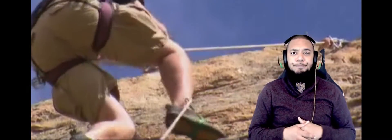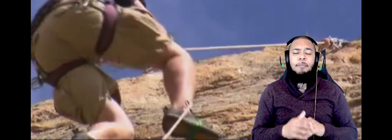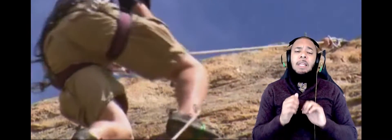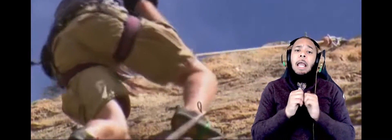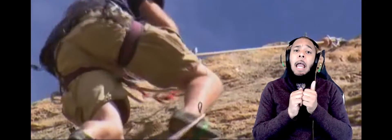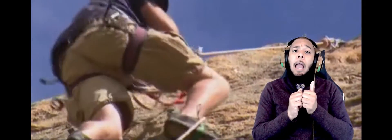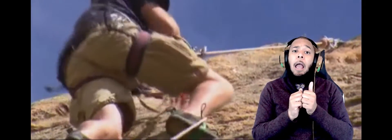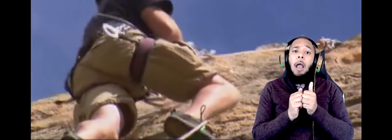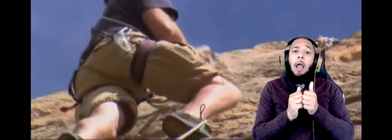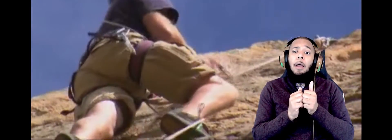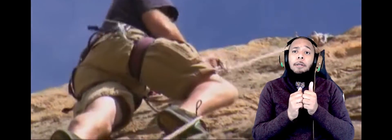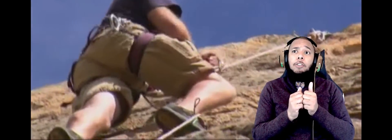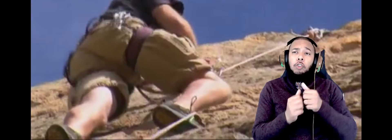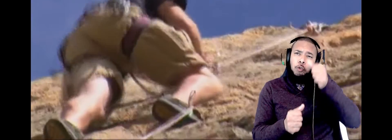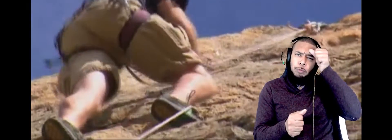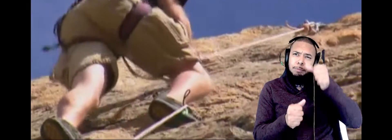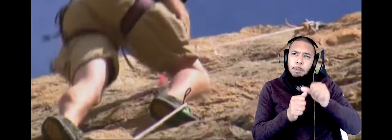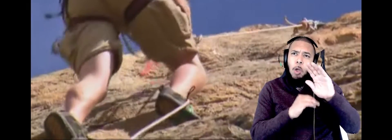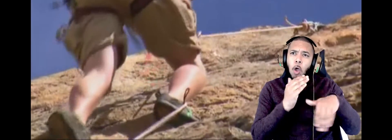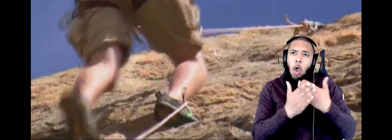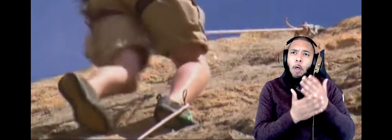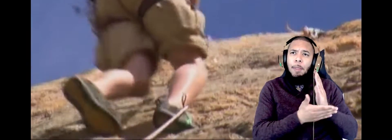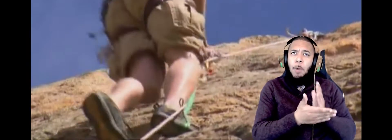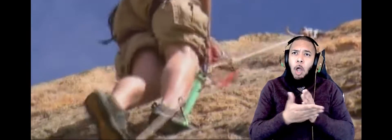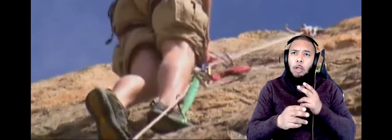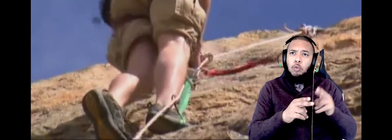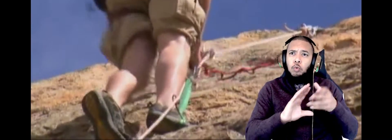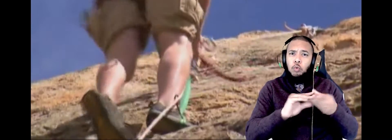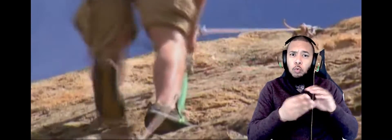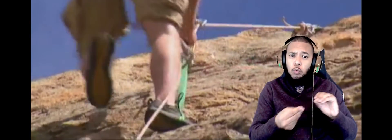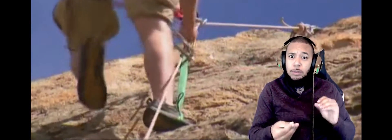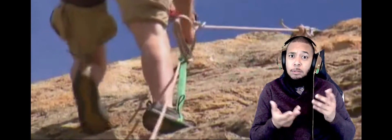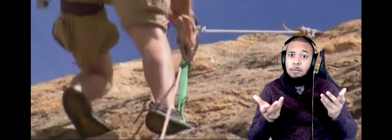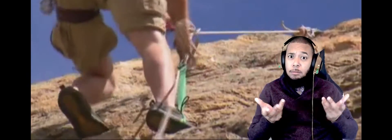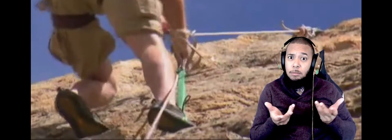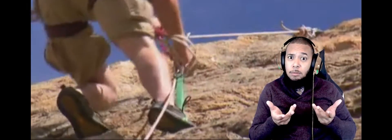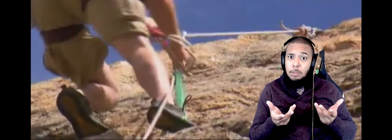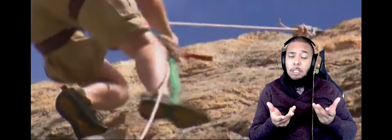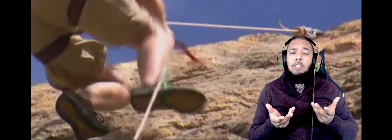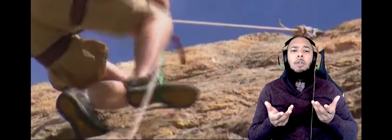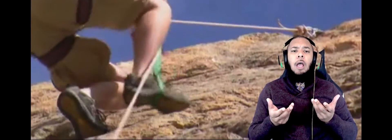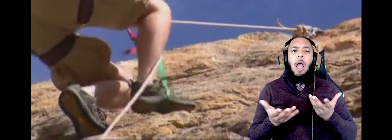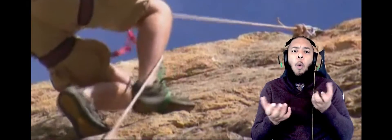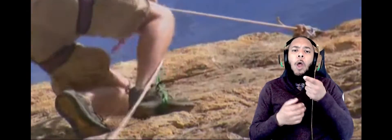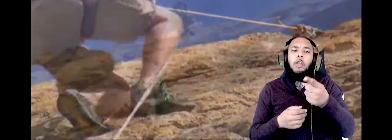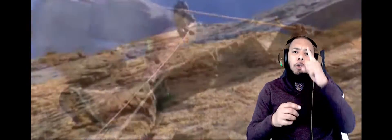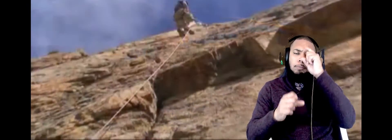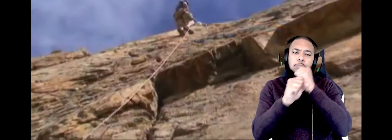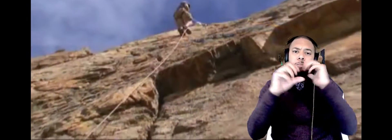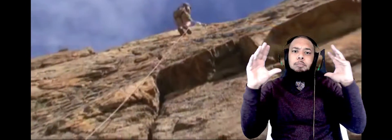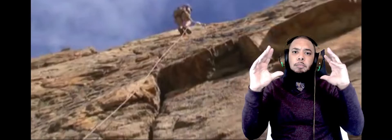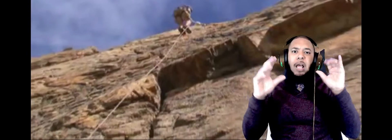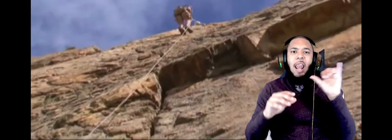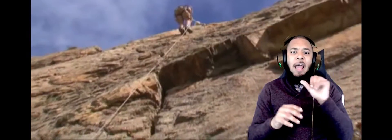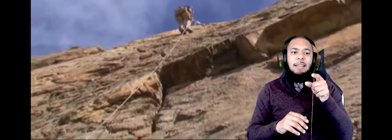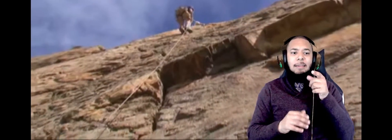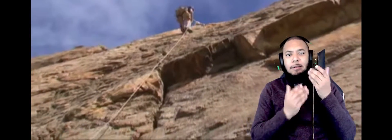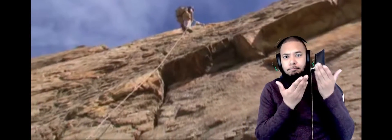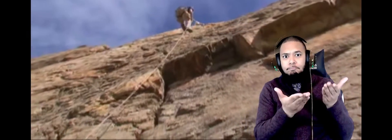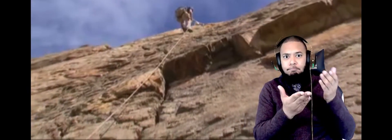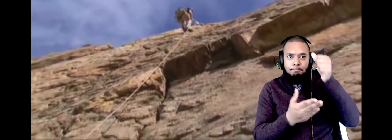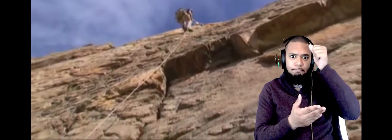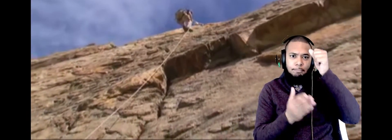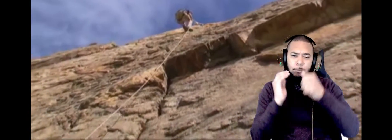short story? First, get a picture in your mind, like this one of a mountain climber.